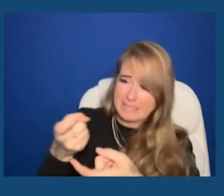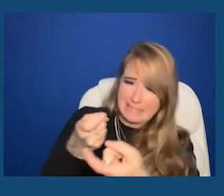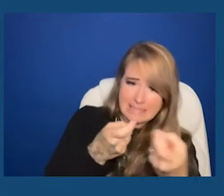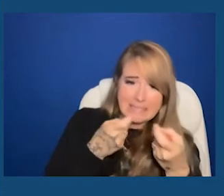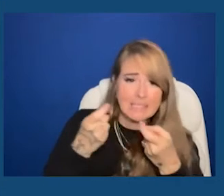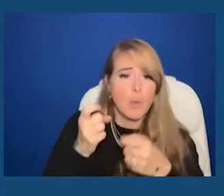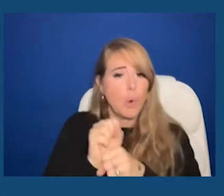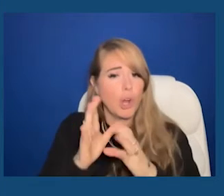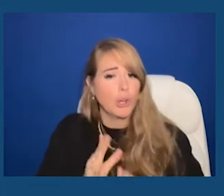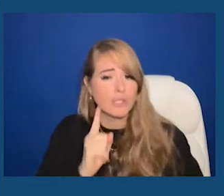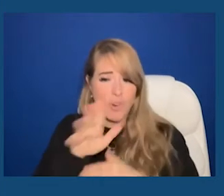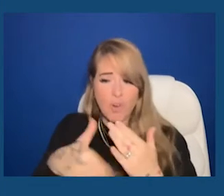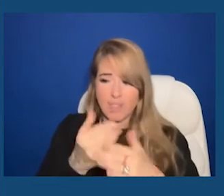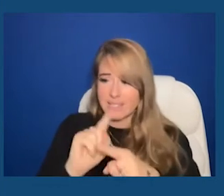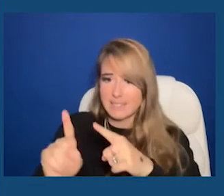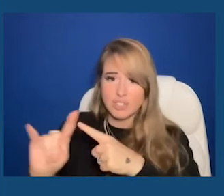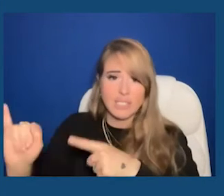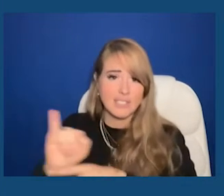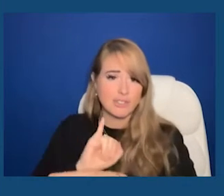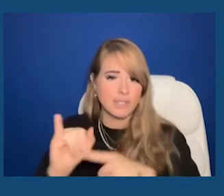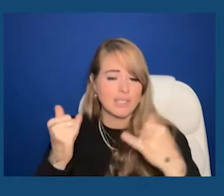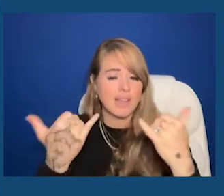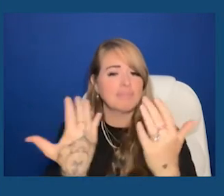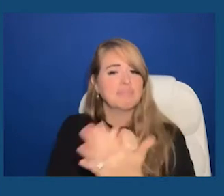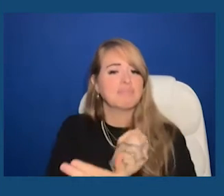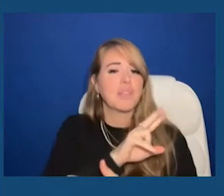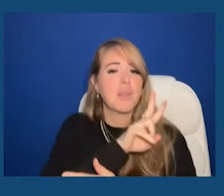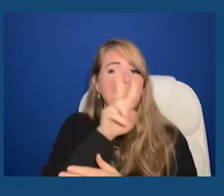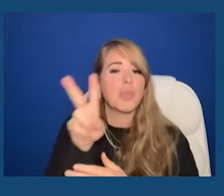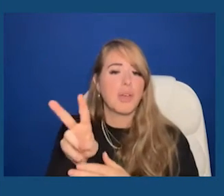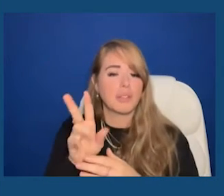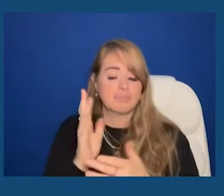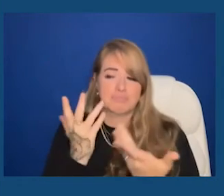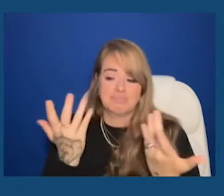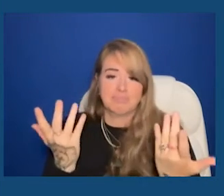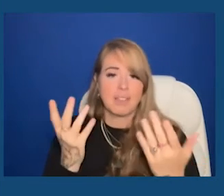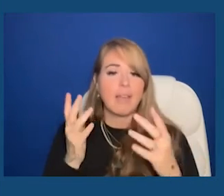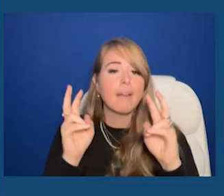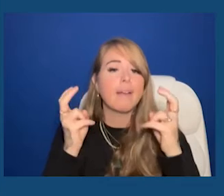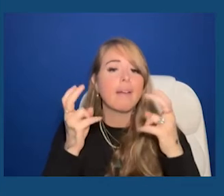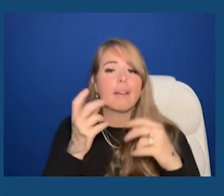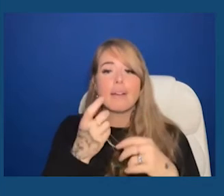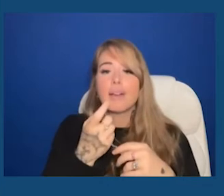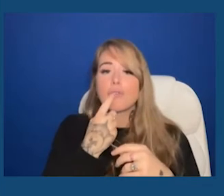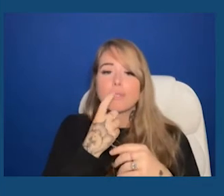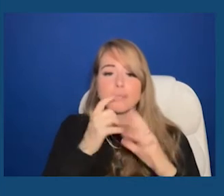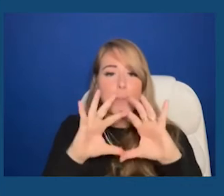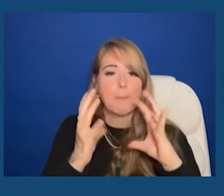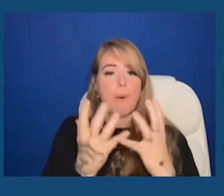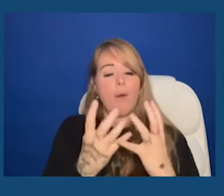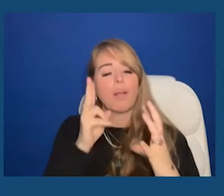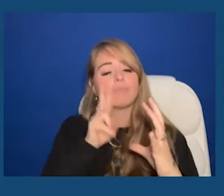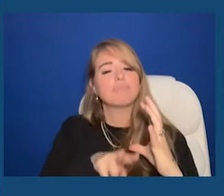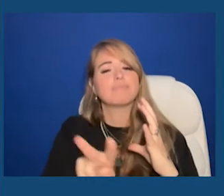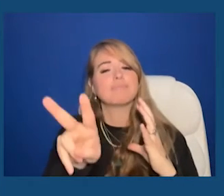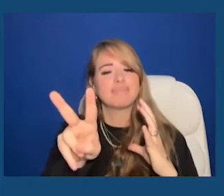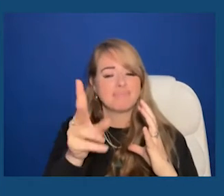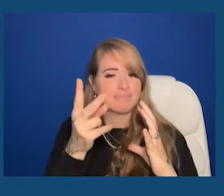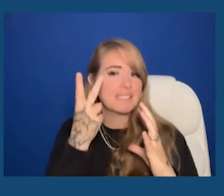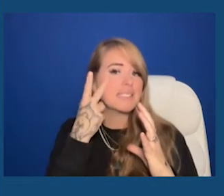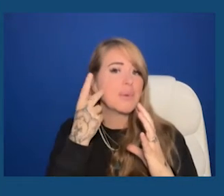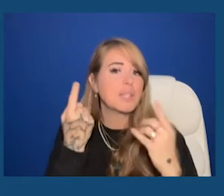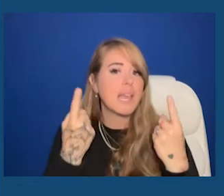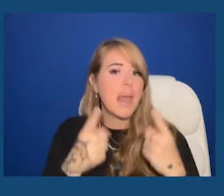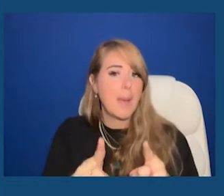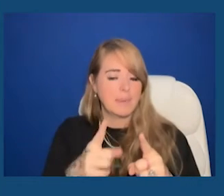industries. So let's take a quick look into the crystal ball. I do believe, standing here today, that the emerging